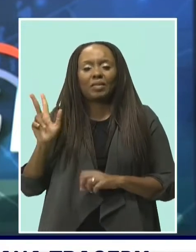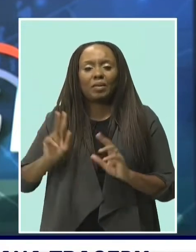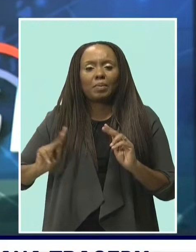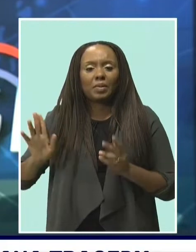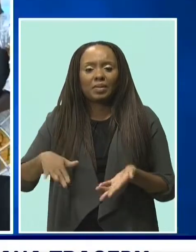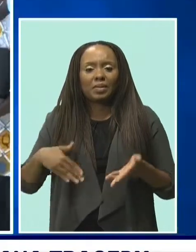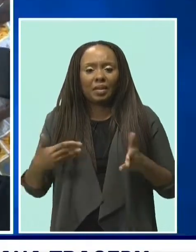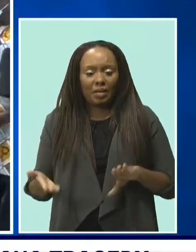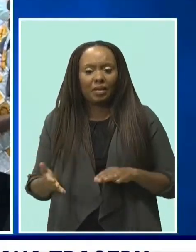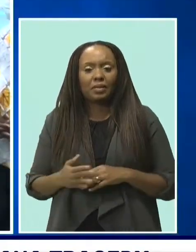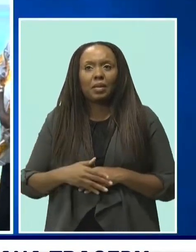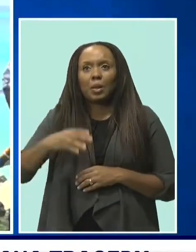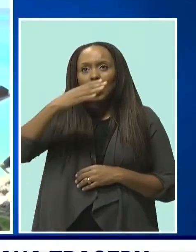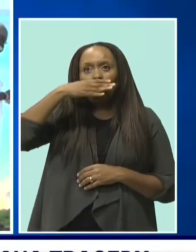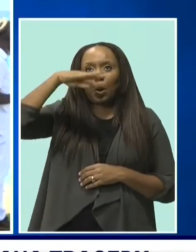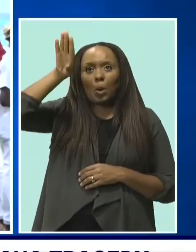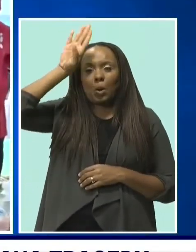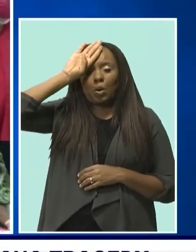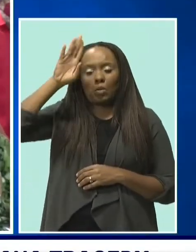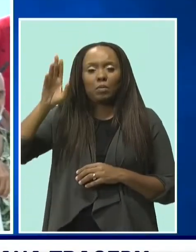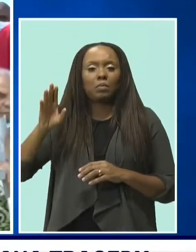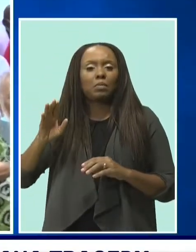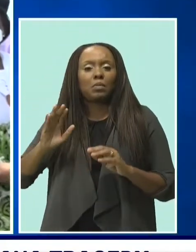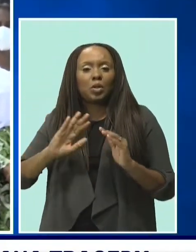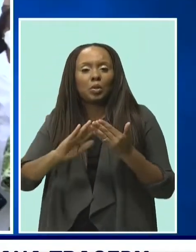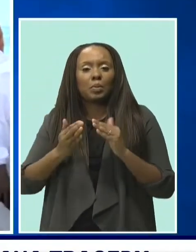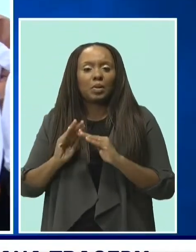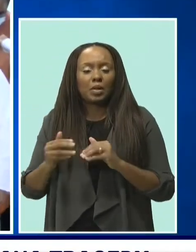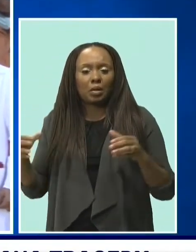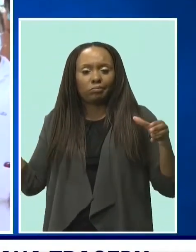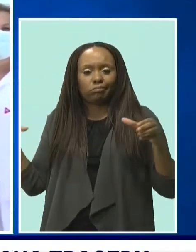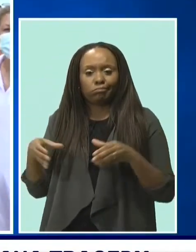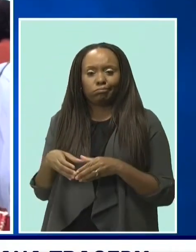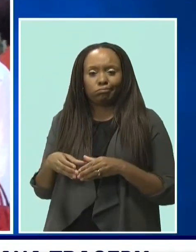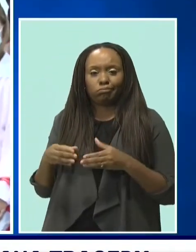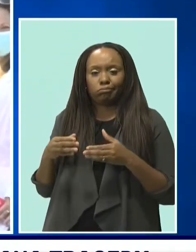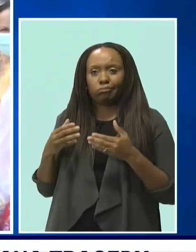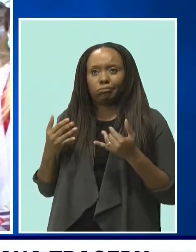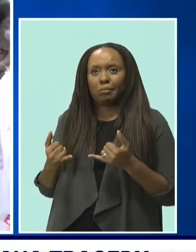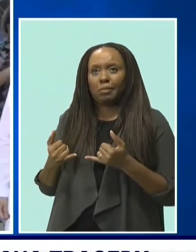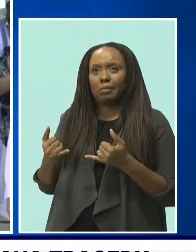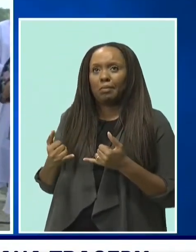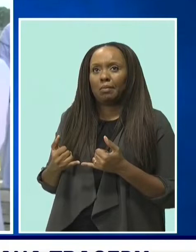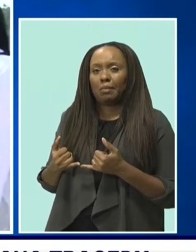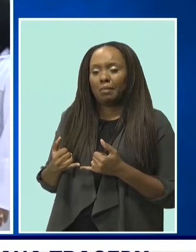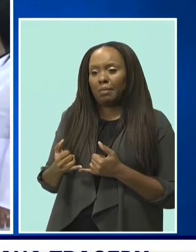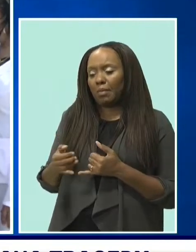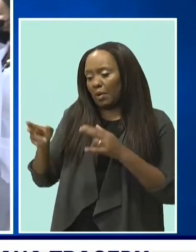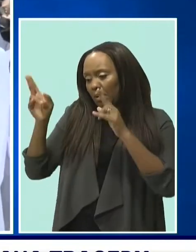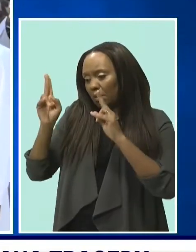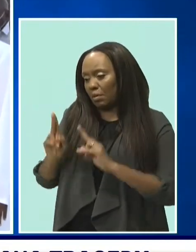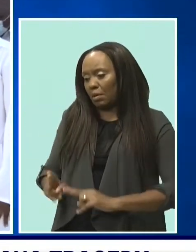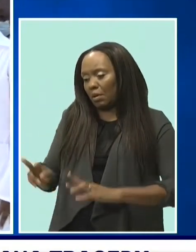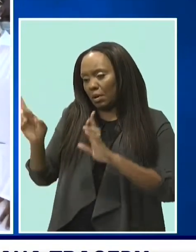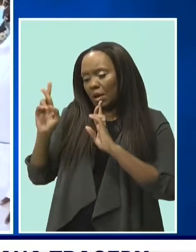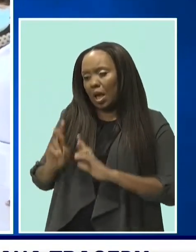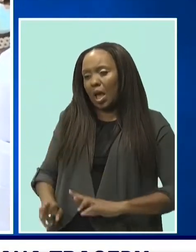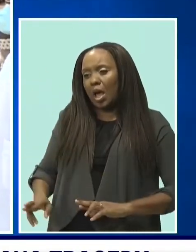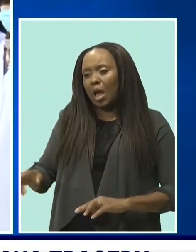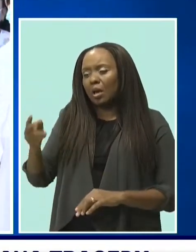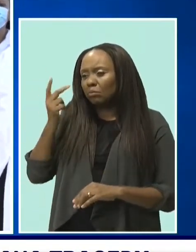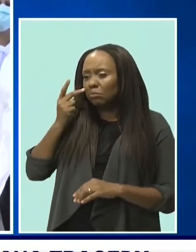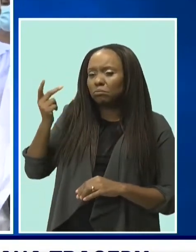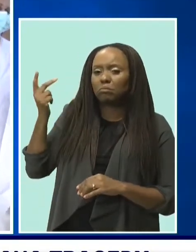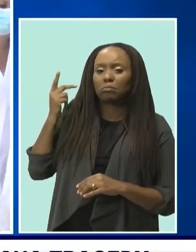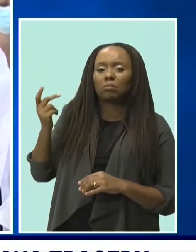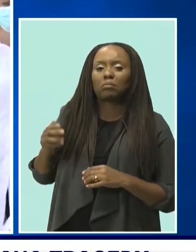The Cuban community and officials today gathered at the Cubana Commemorative Monument in Paynes Bay, just a few miles away from the site of the crash. Speaking